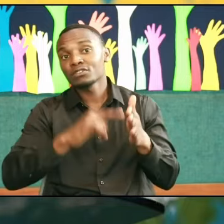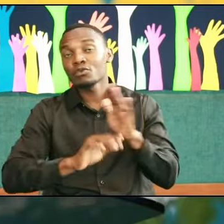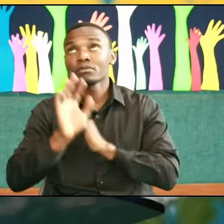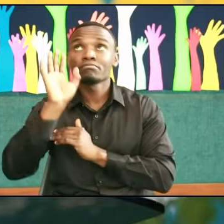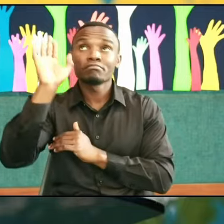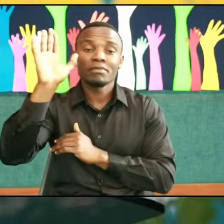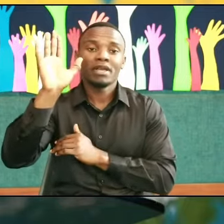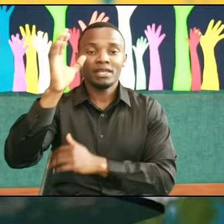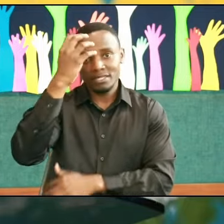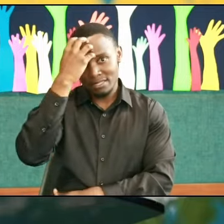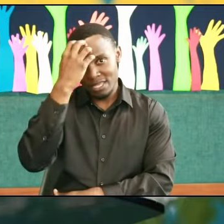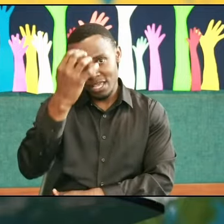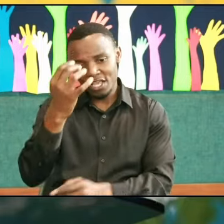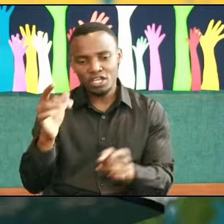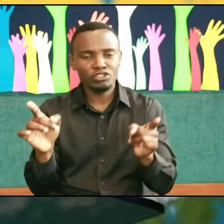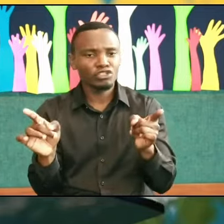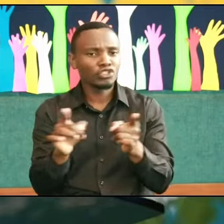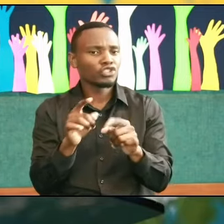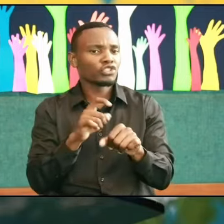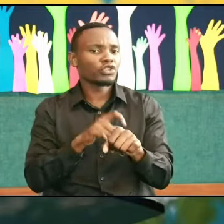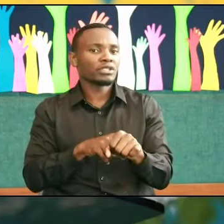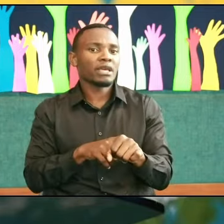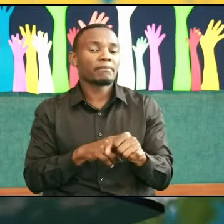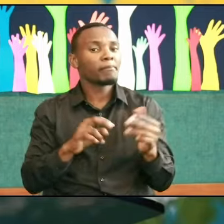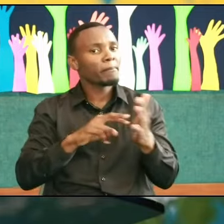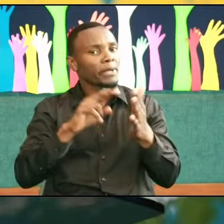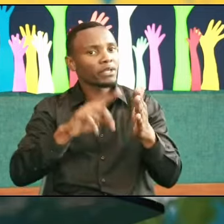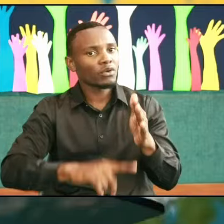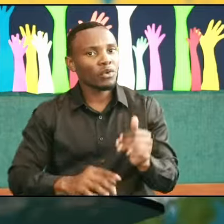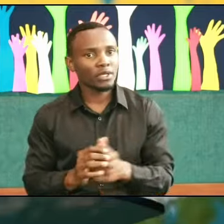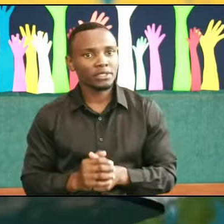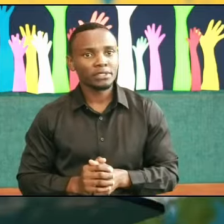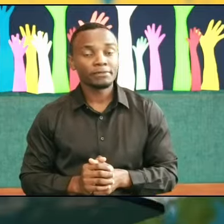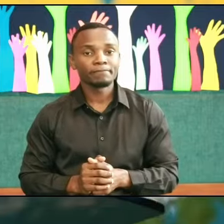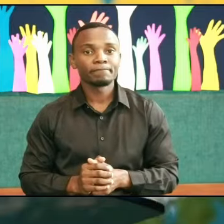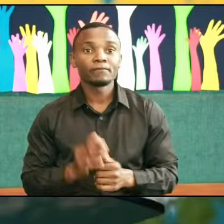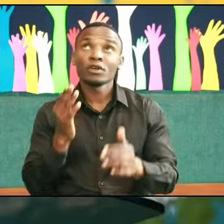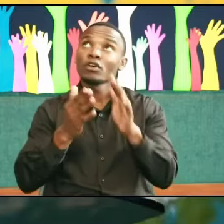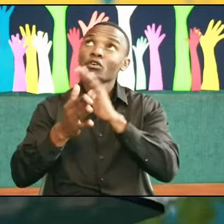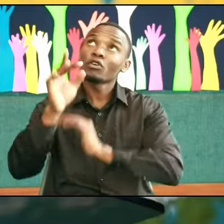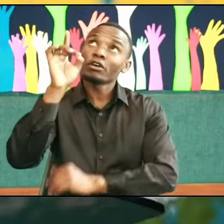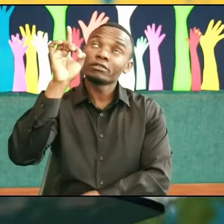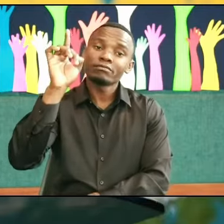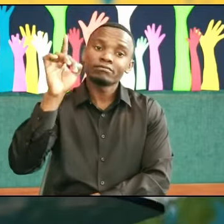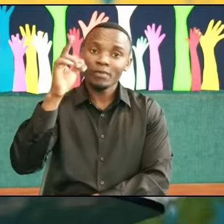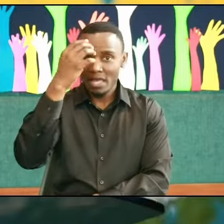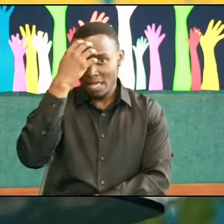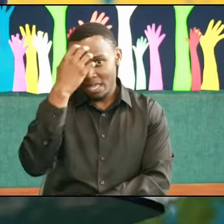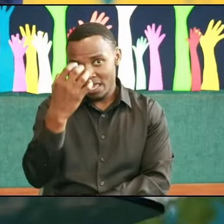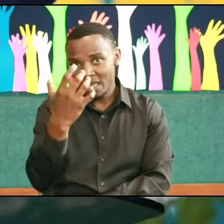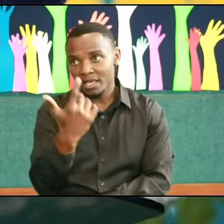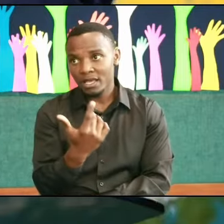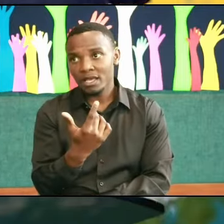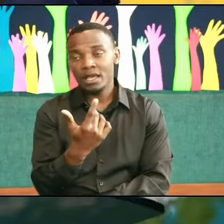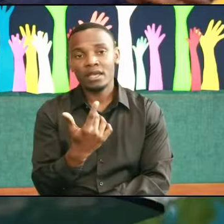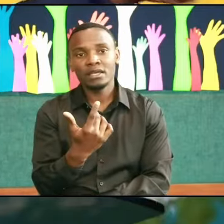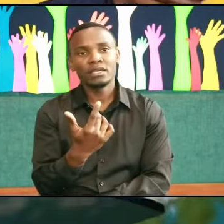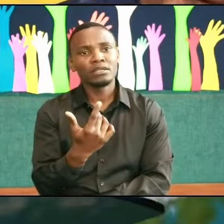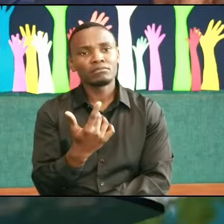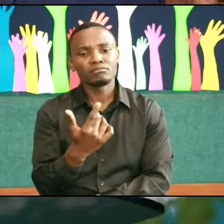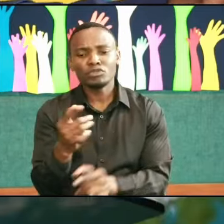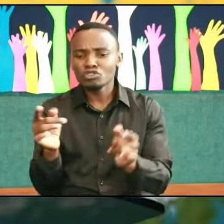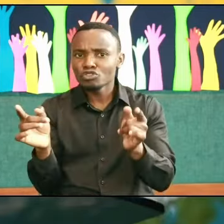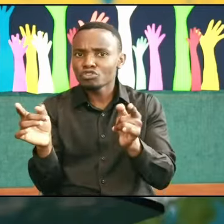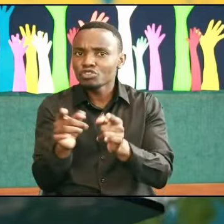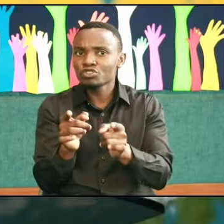a moment. What it means is that God's anger is for a moment to his children when